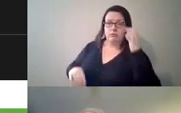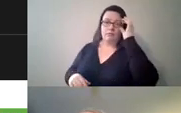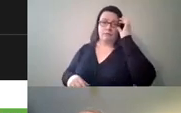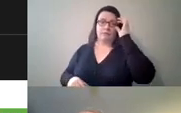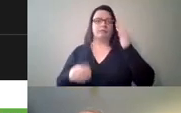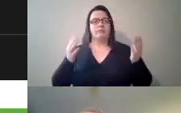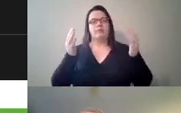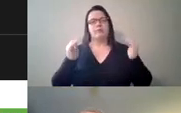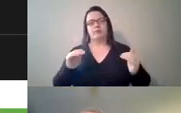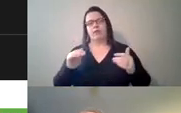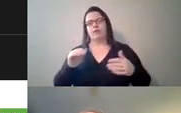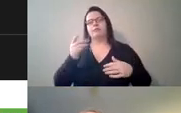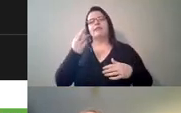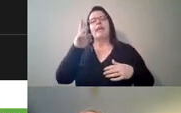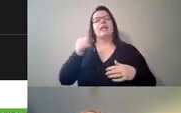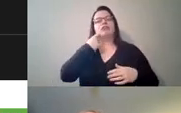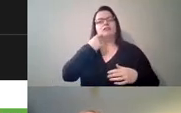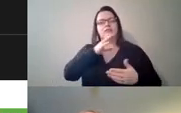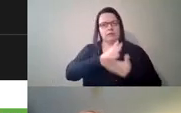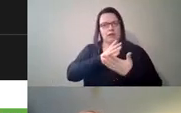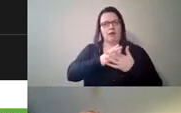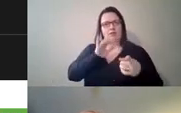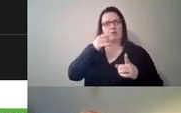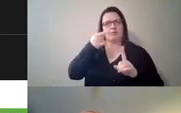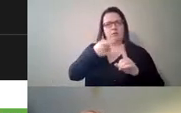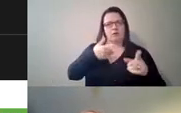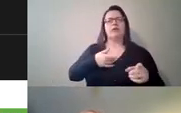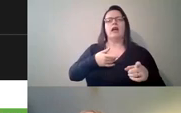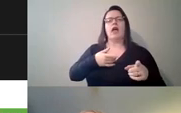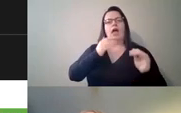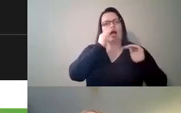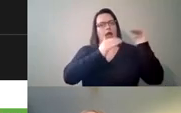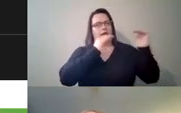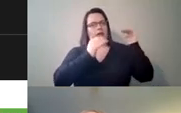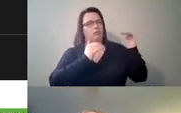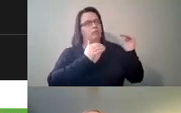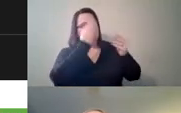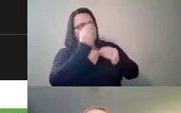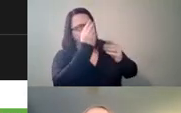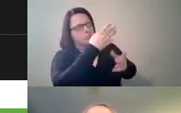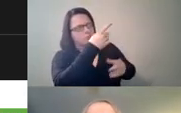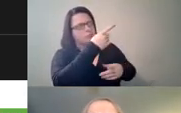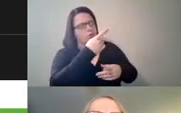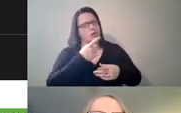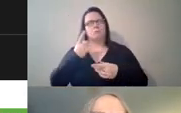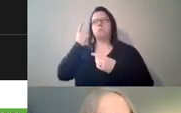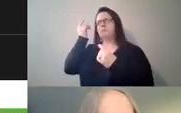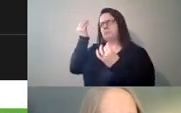And one that Henry alluded to earlier, this idea, does the adult reason with the information? Or so in this